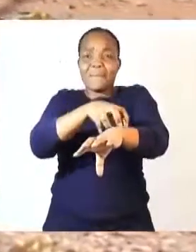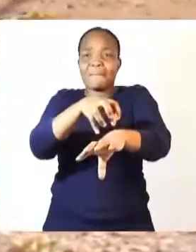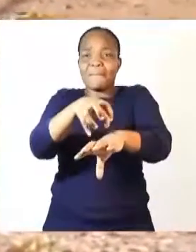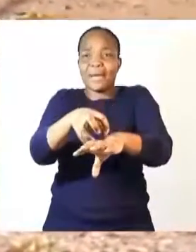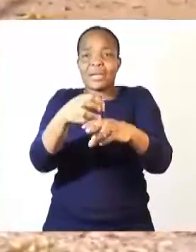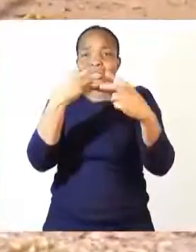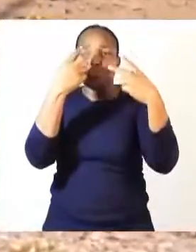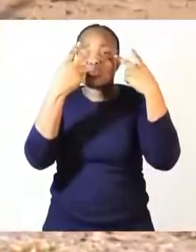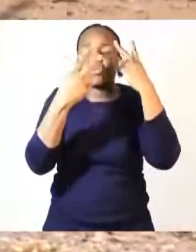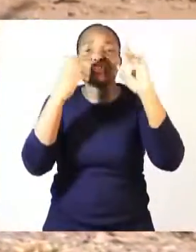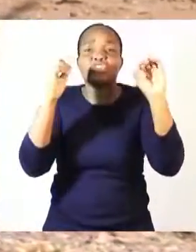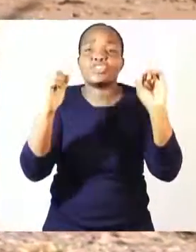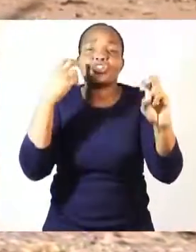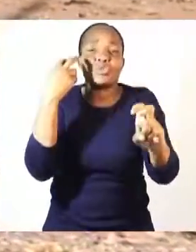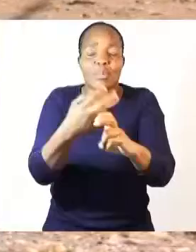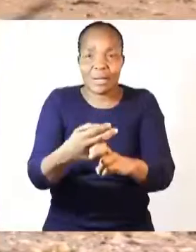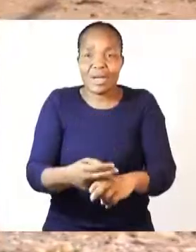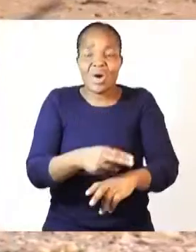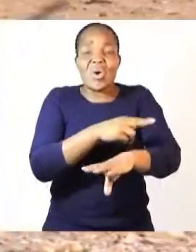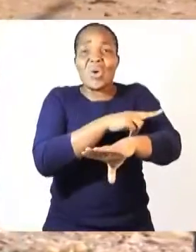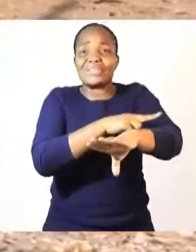no third roads.